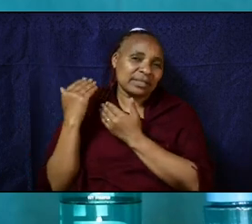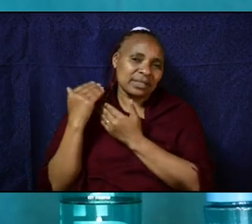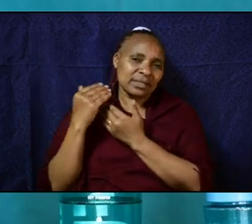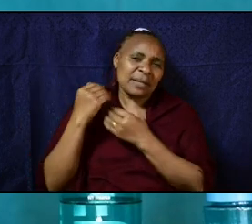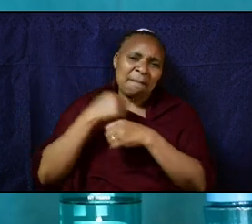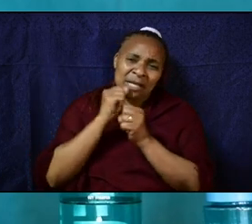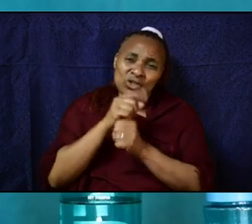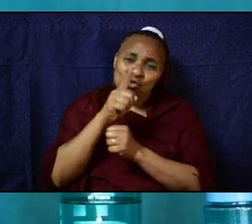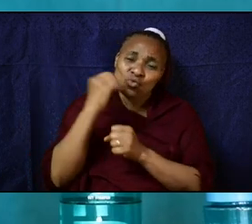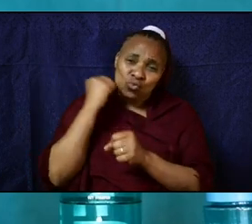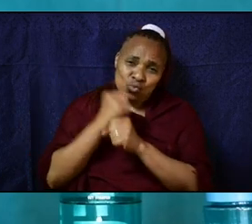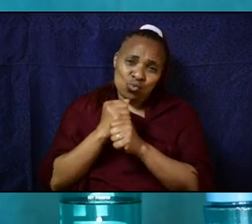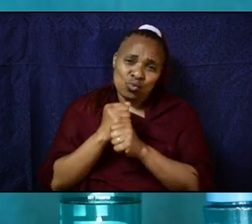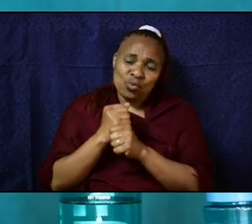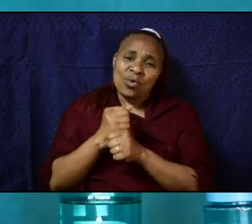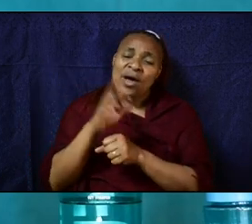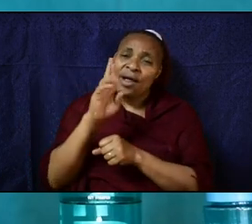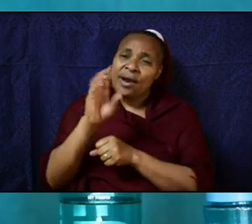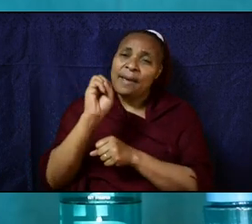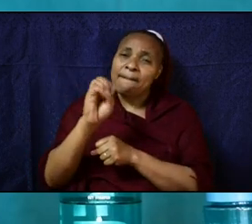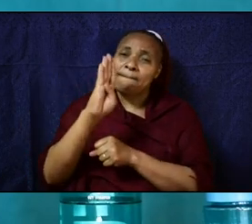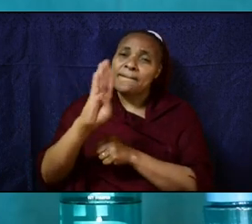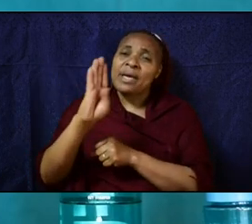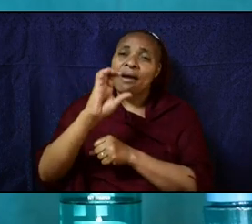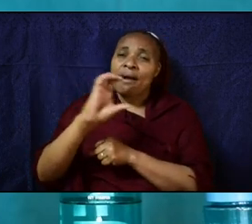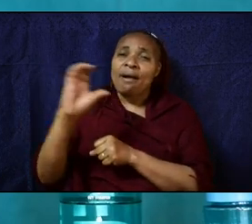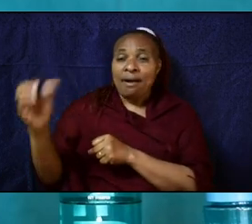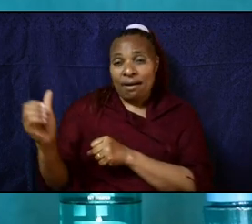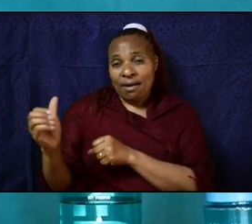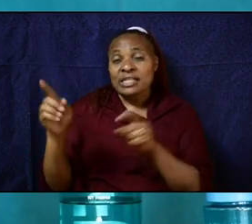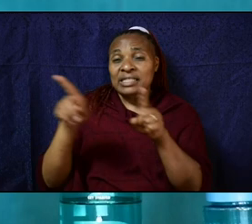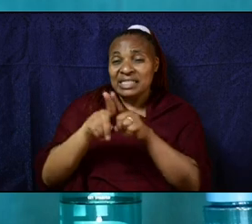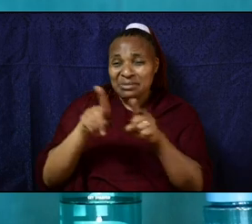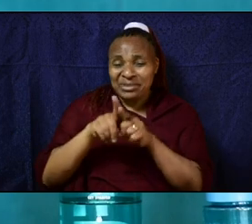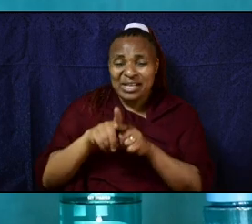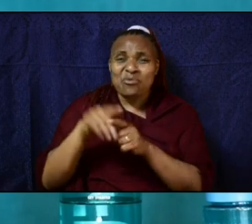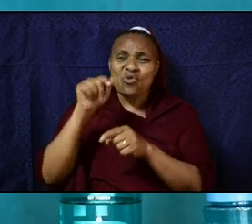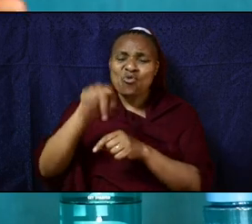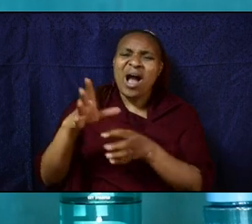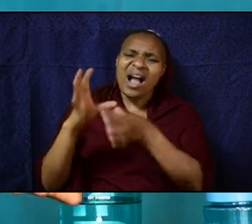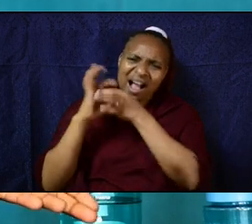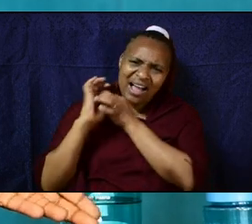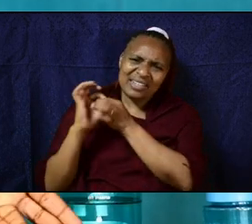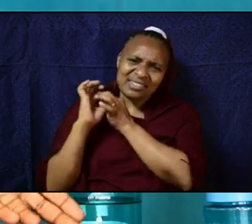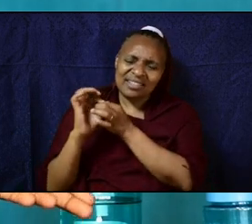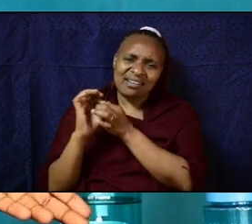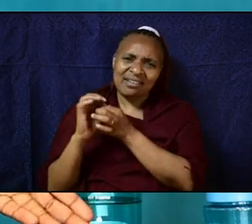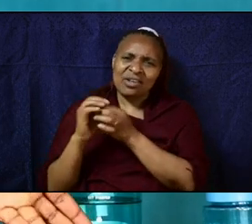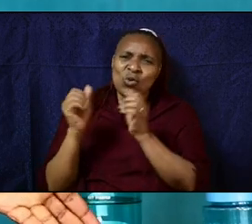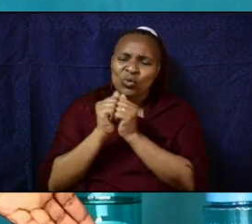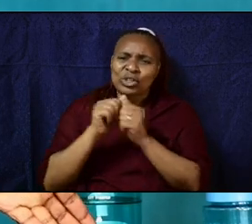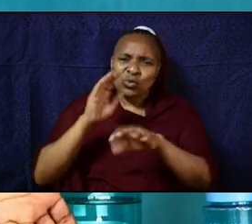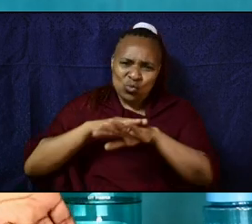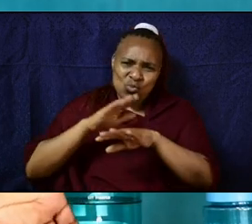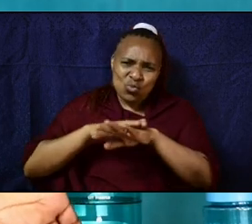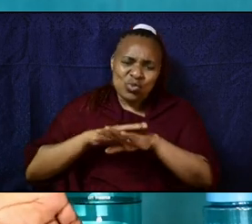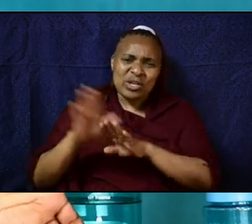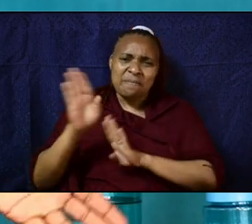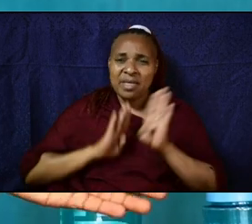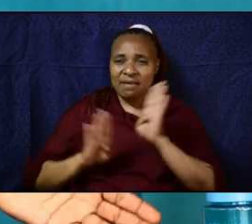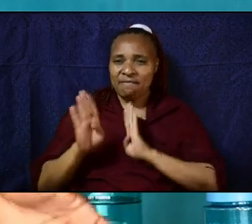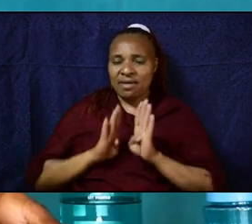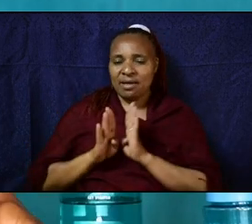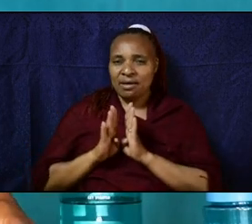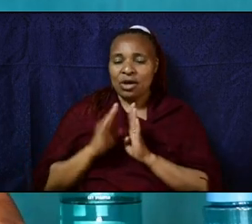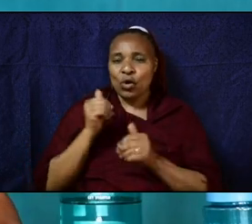do. Rebecca, it was customary for them. I mean, this case had such good mannerisms that I think we should be practicing